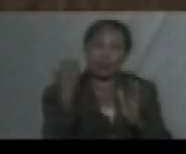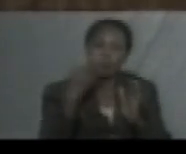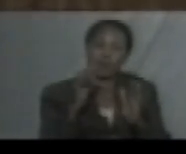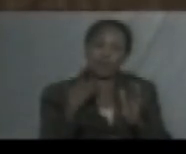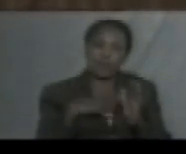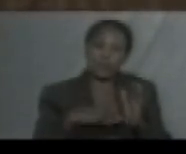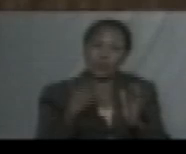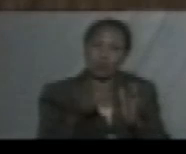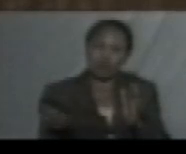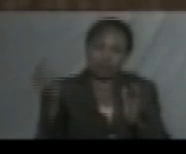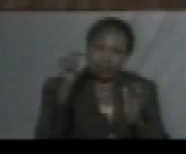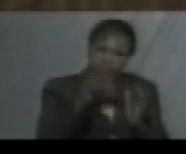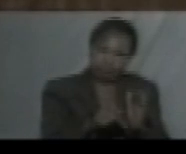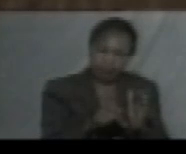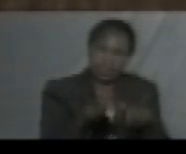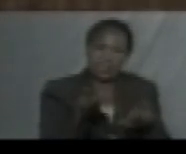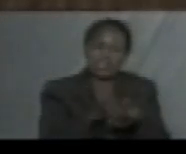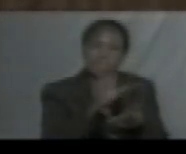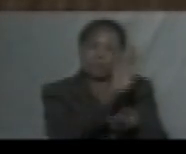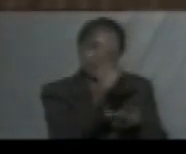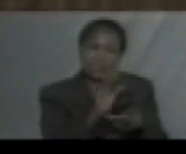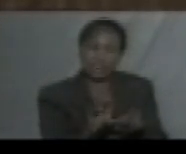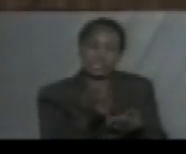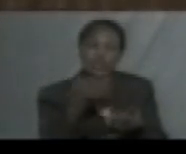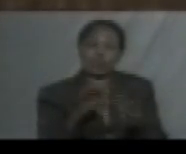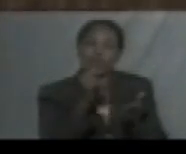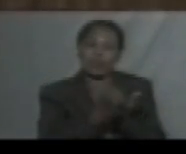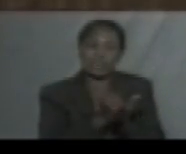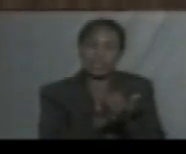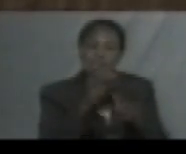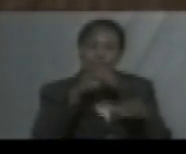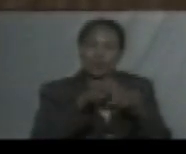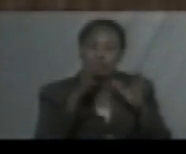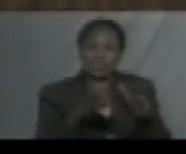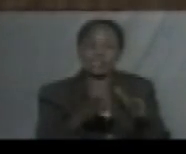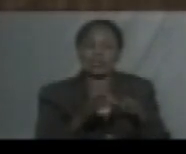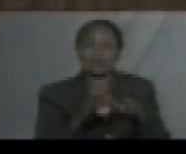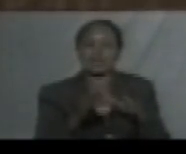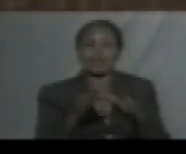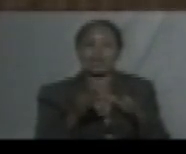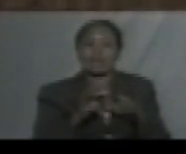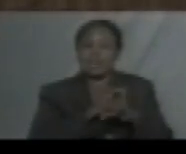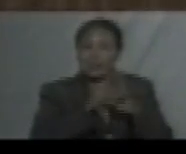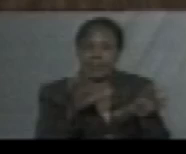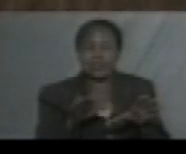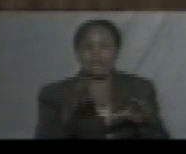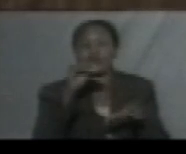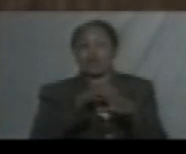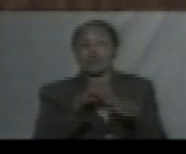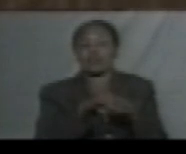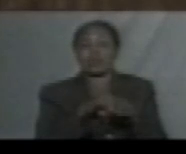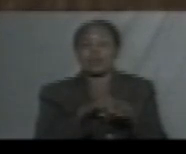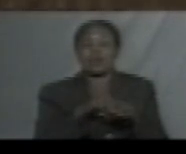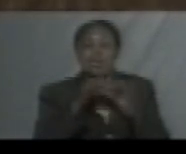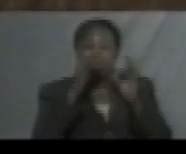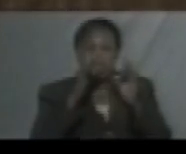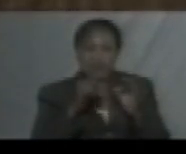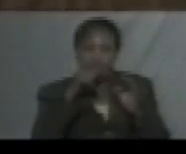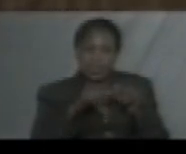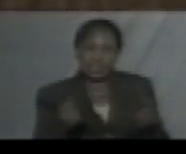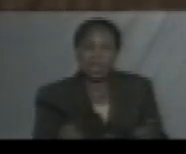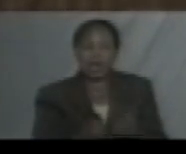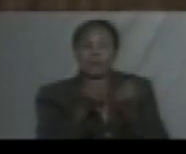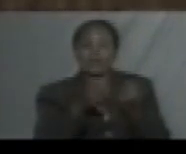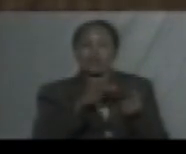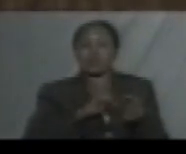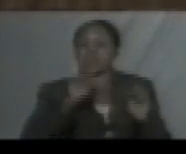that is the number and percentages of registered voters clear to vote. So that, my Lord, had this happened, we would not be